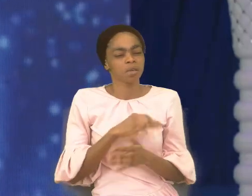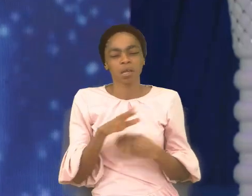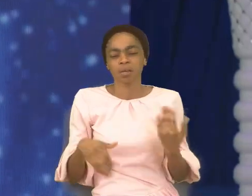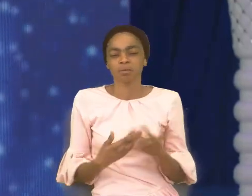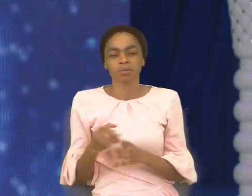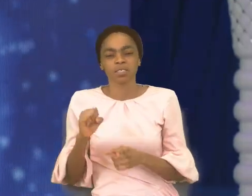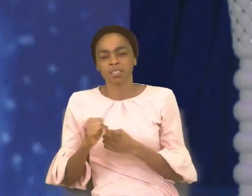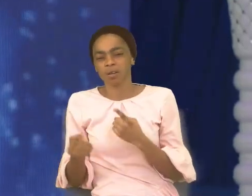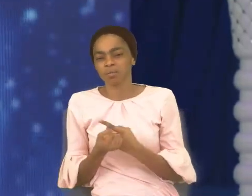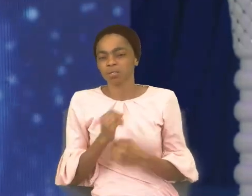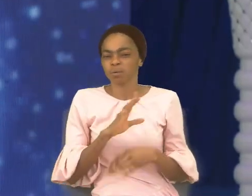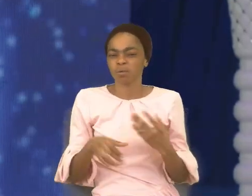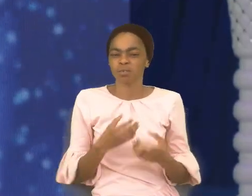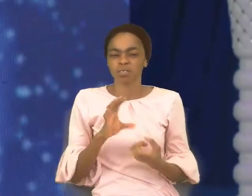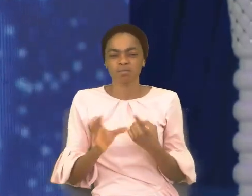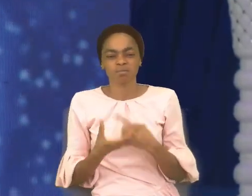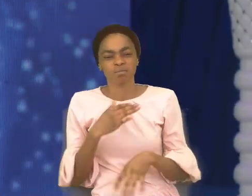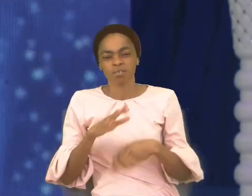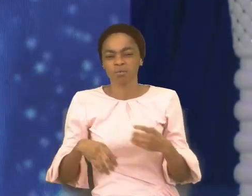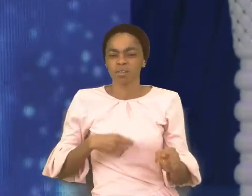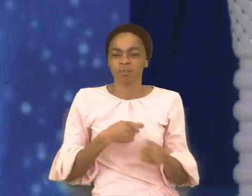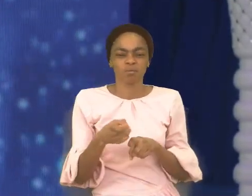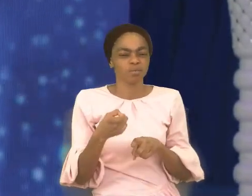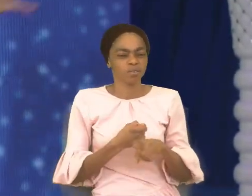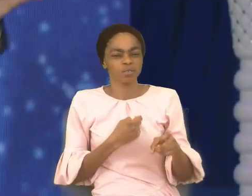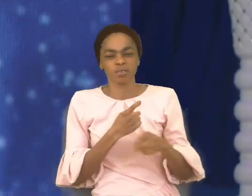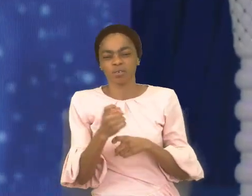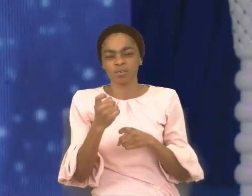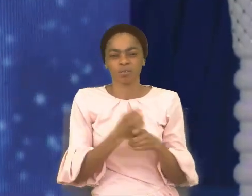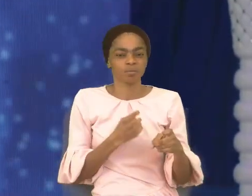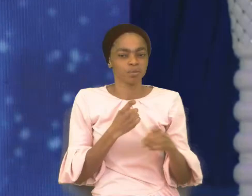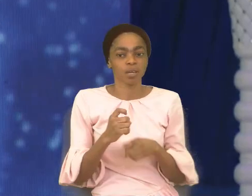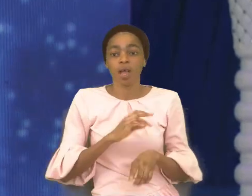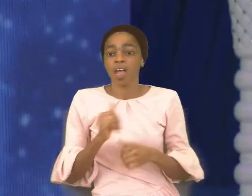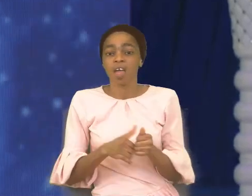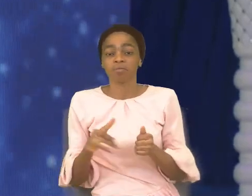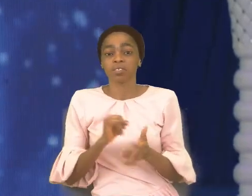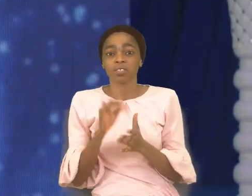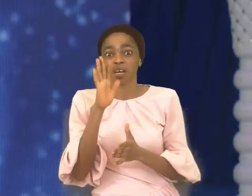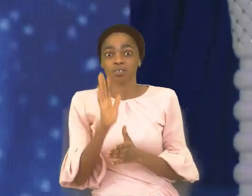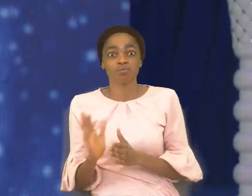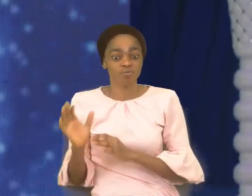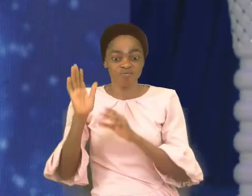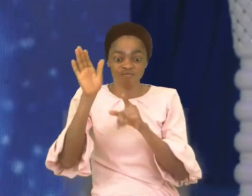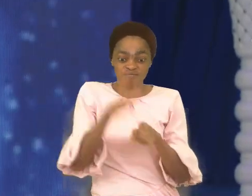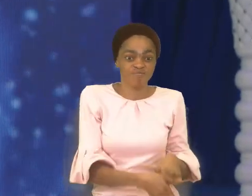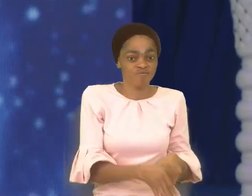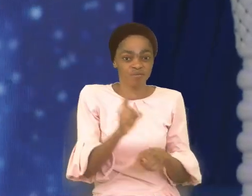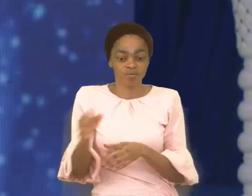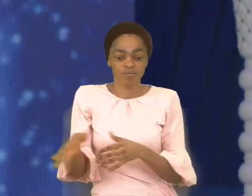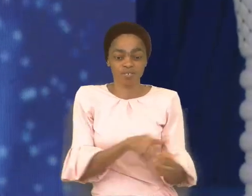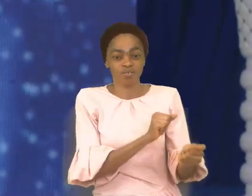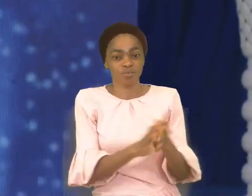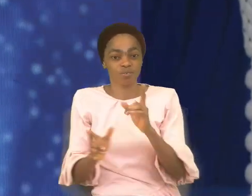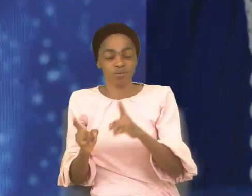everything that was supposed to pull you down, put you down, and crush you and forget about you, the power that